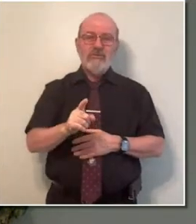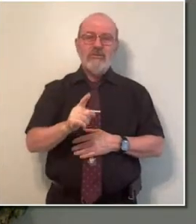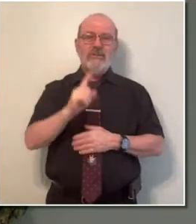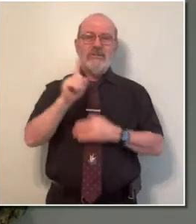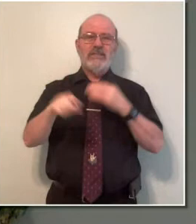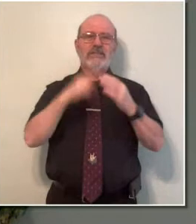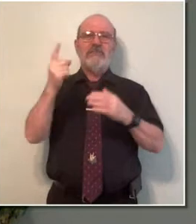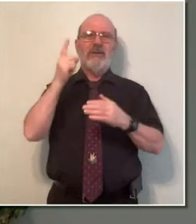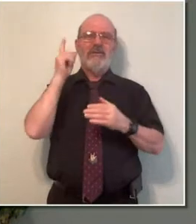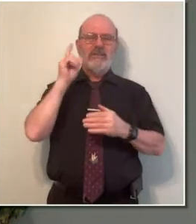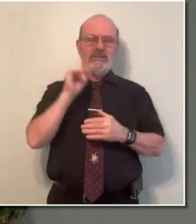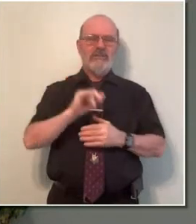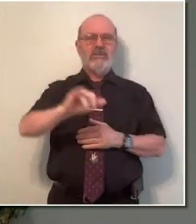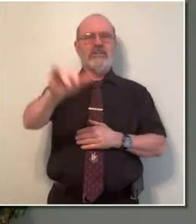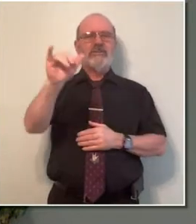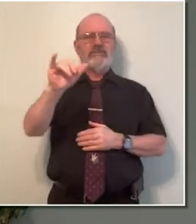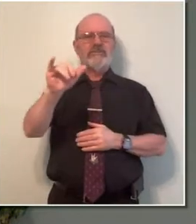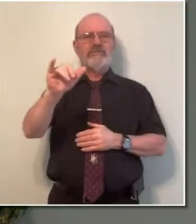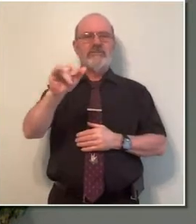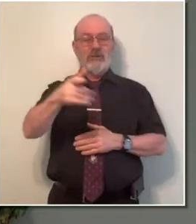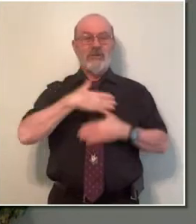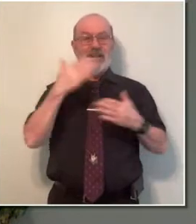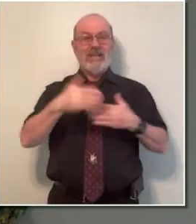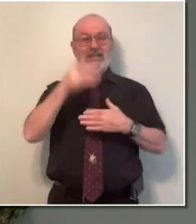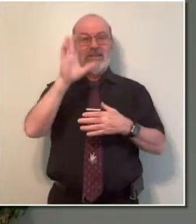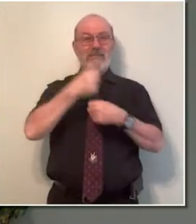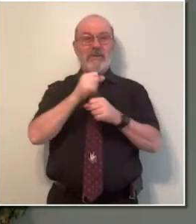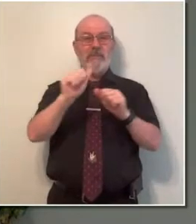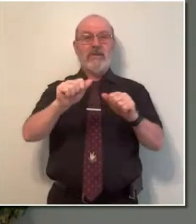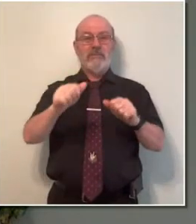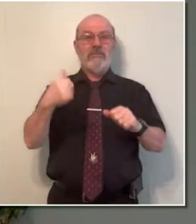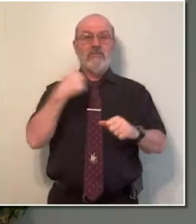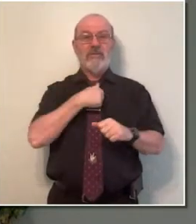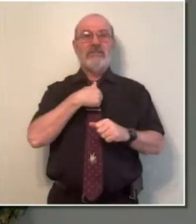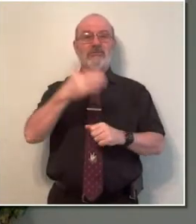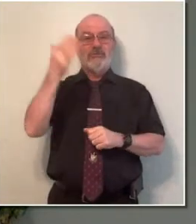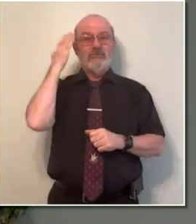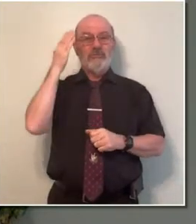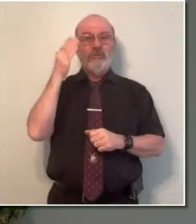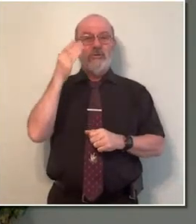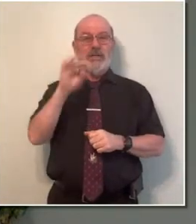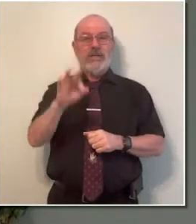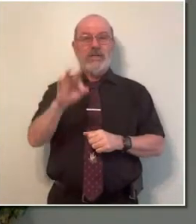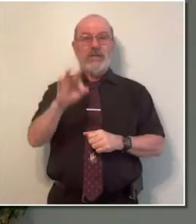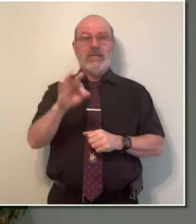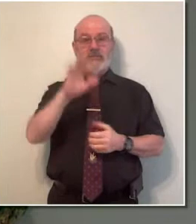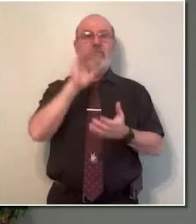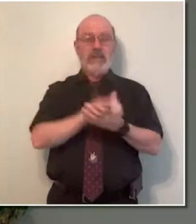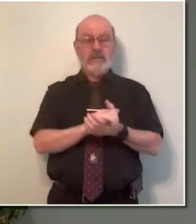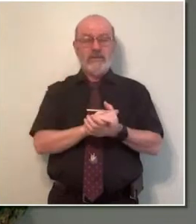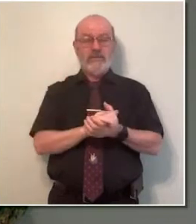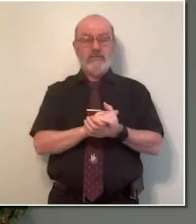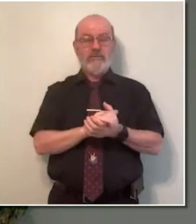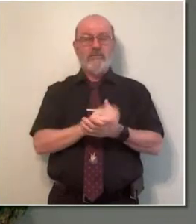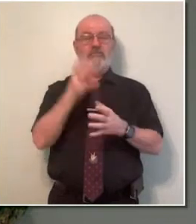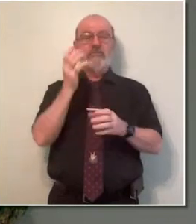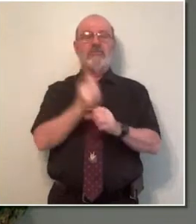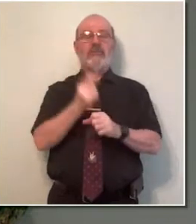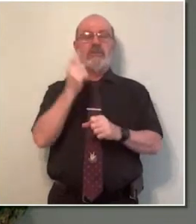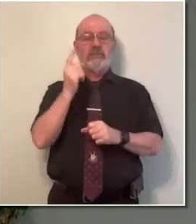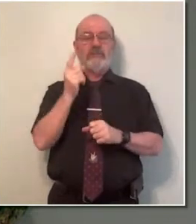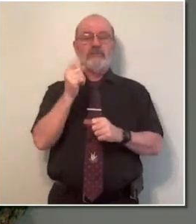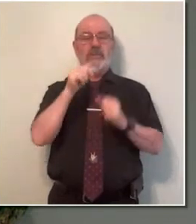eternity. And aren't you glad God made it possible for us to know? Yes. If we will believe, if we'll just trust Him.